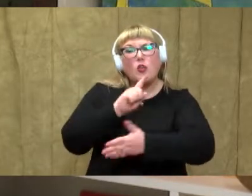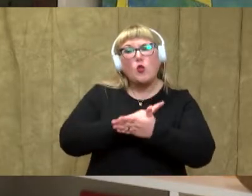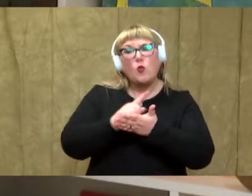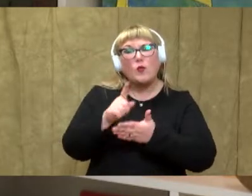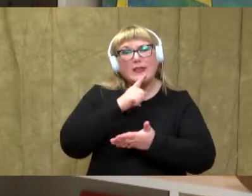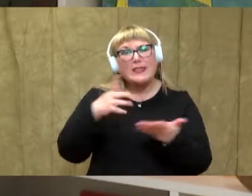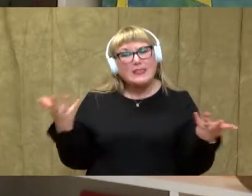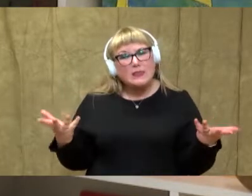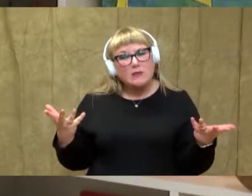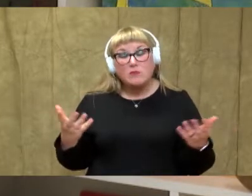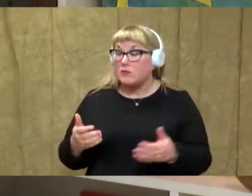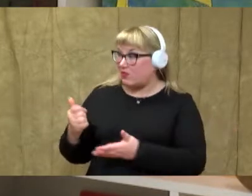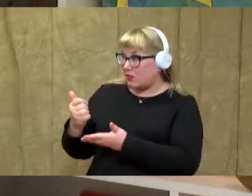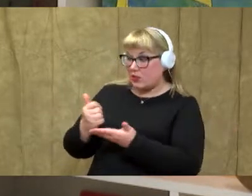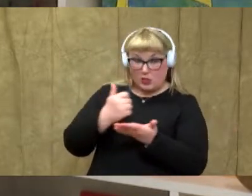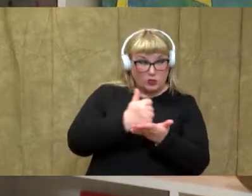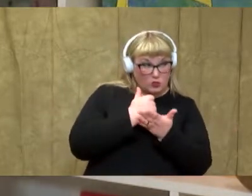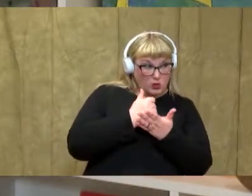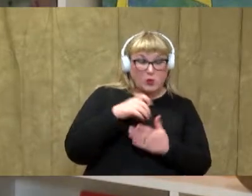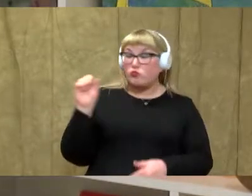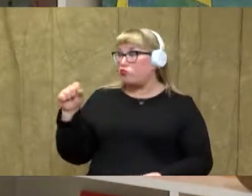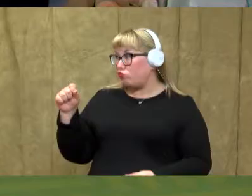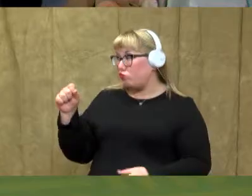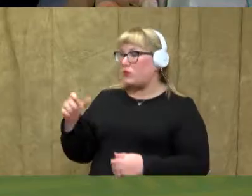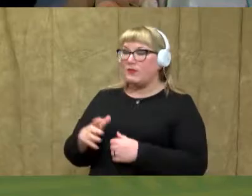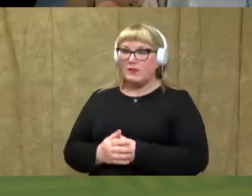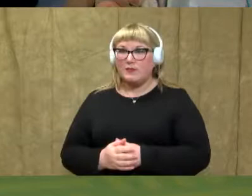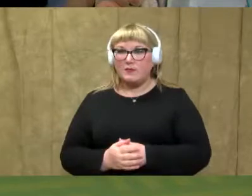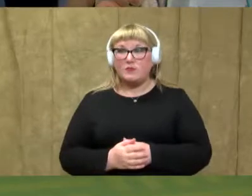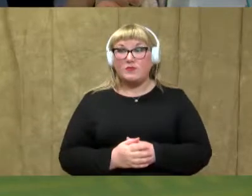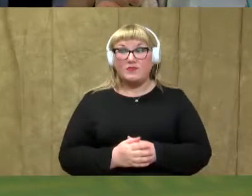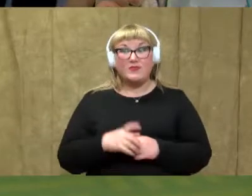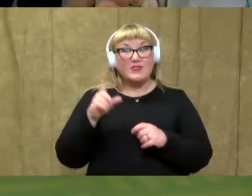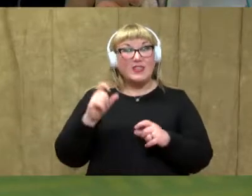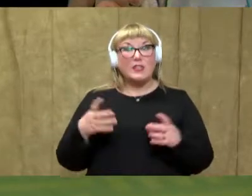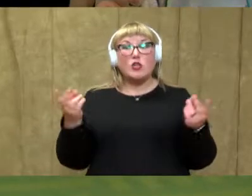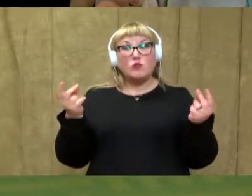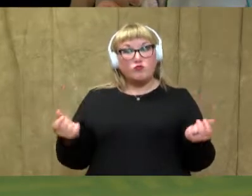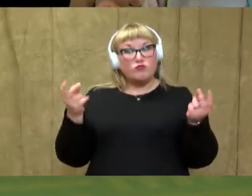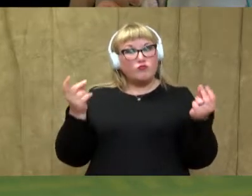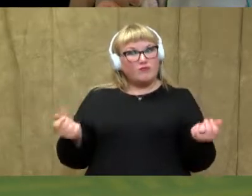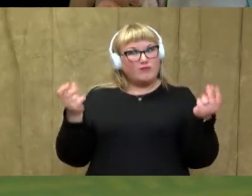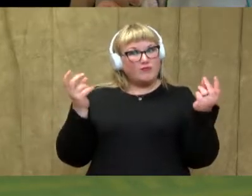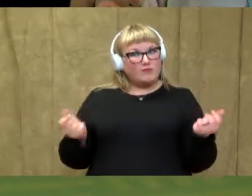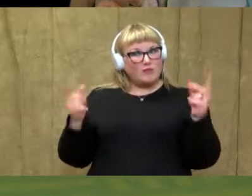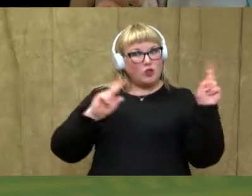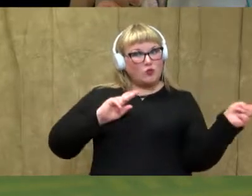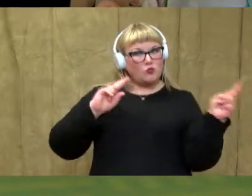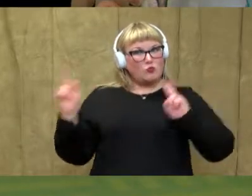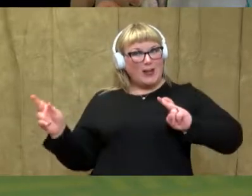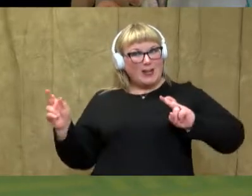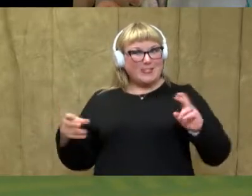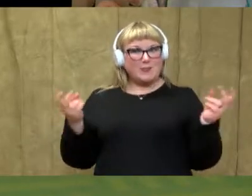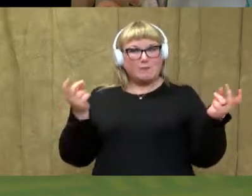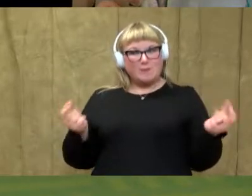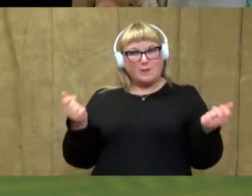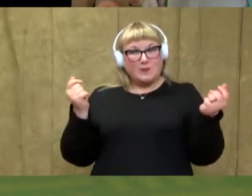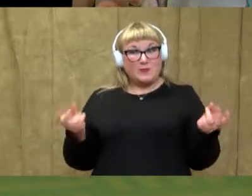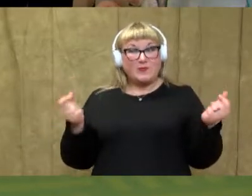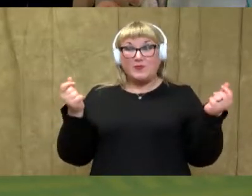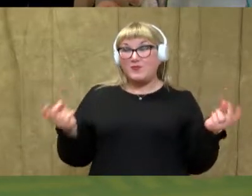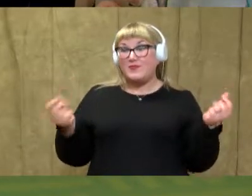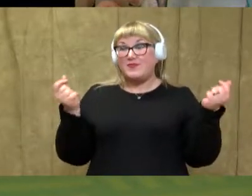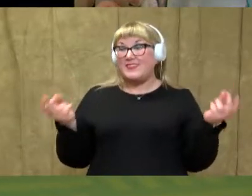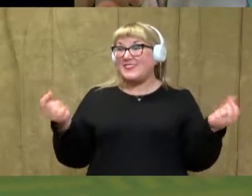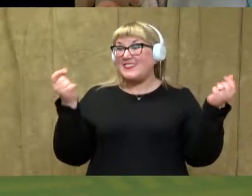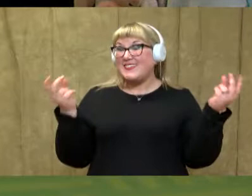you help me, Ms. Morris? Absolutely. So, guys, I need you to get your snapping fingers ready. Are we ready, Ms. Morris?